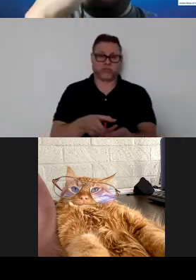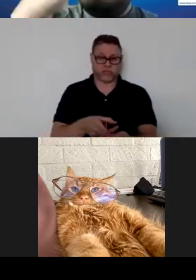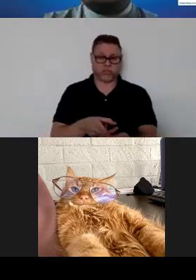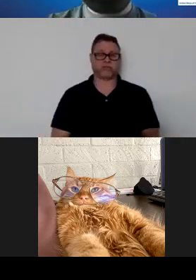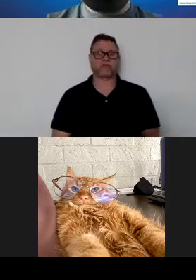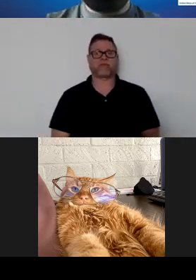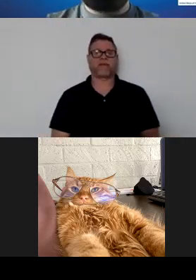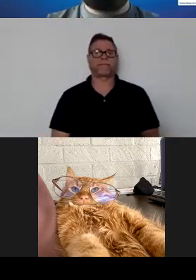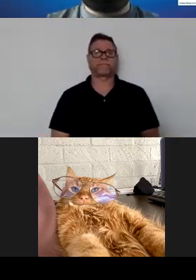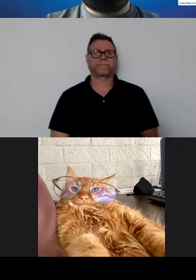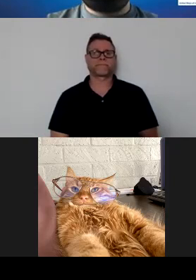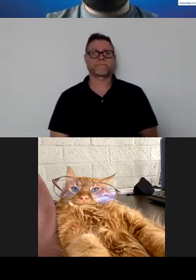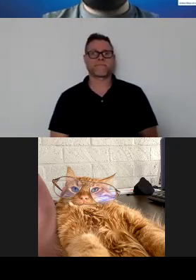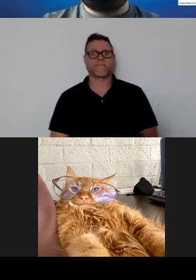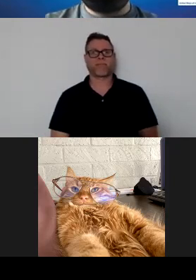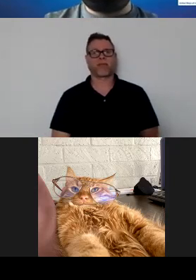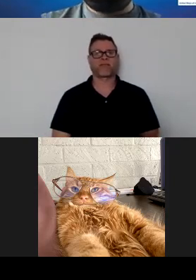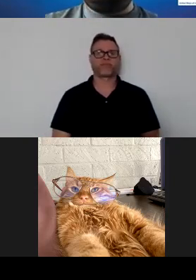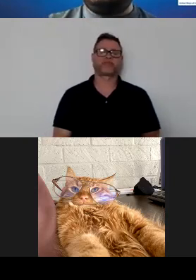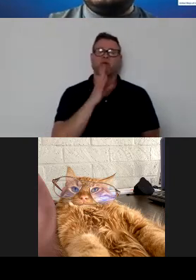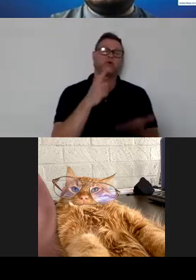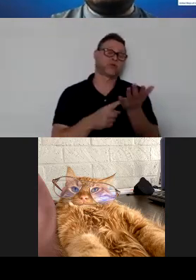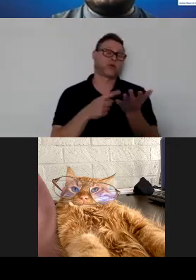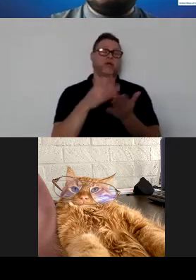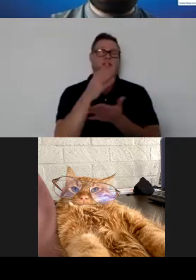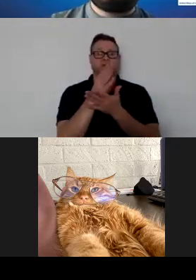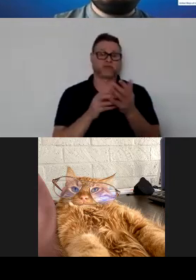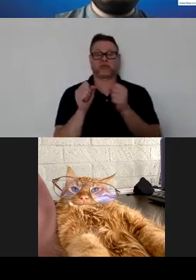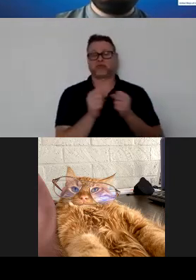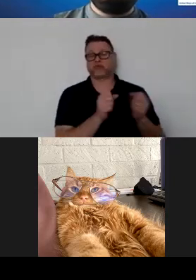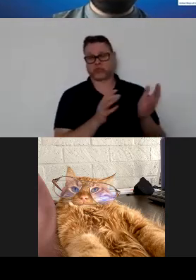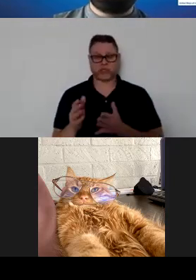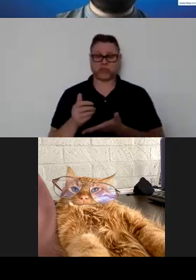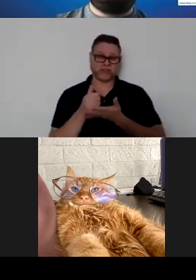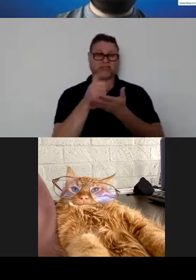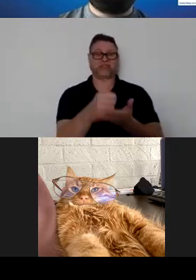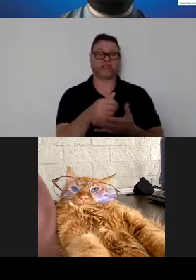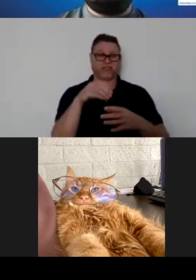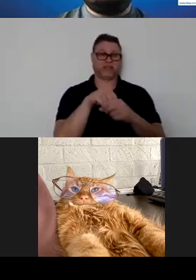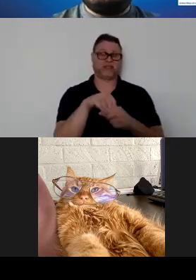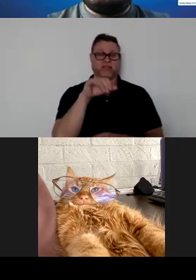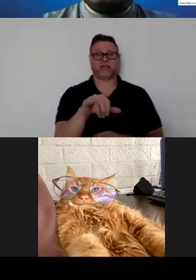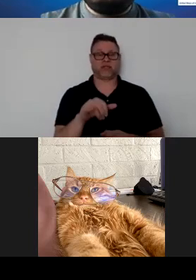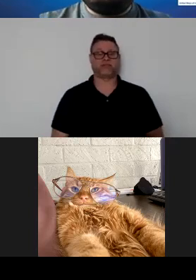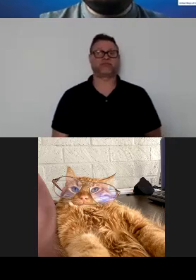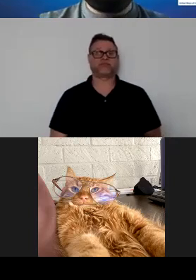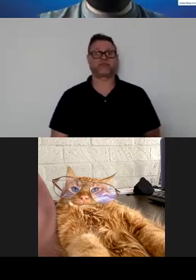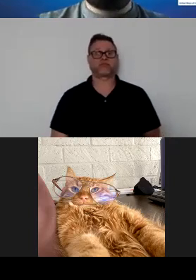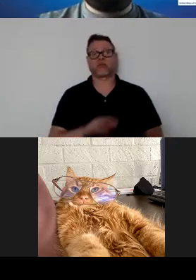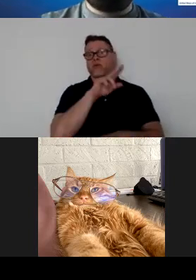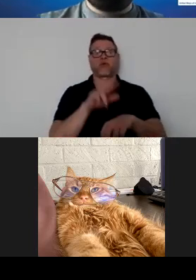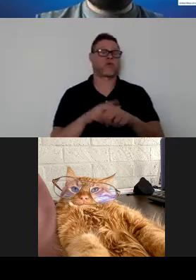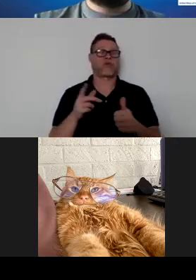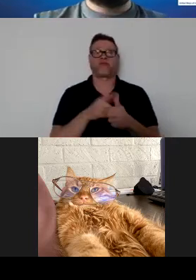And we'll talk about some of those strategies to assist with that type of engagement. So of course, the first